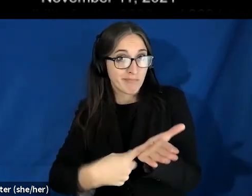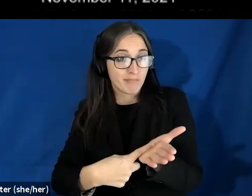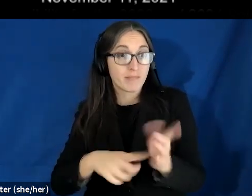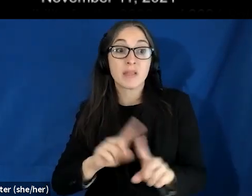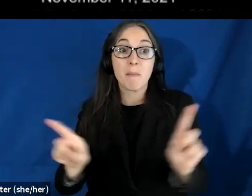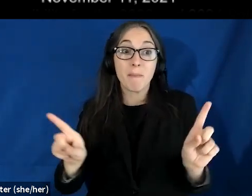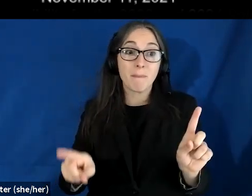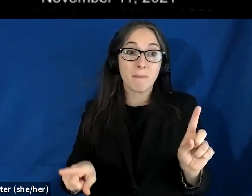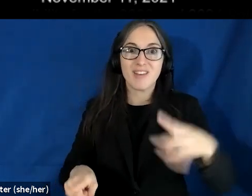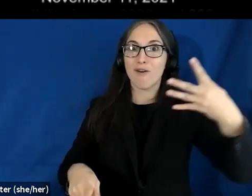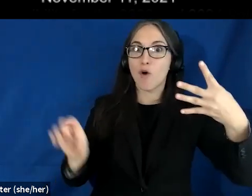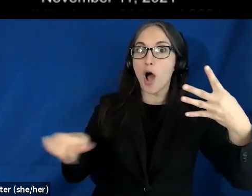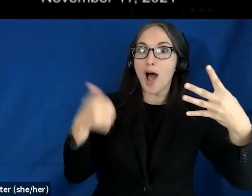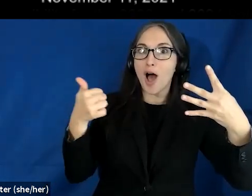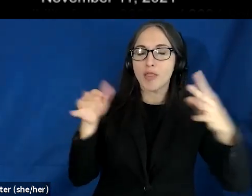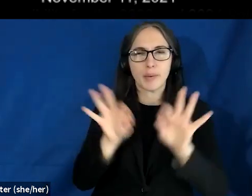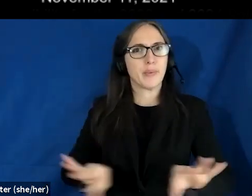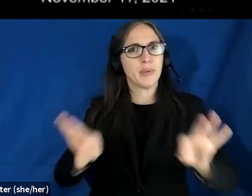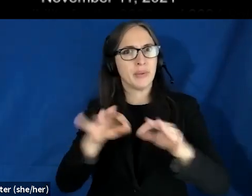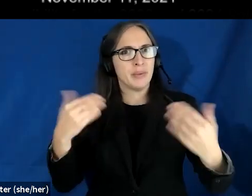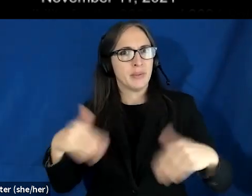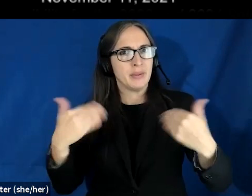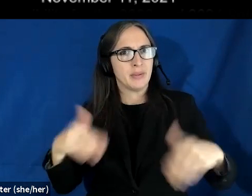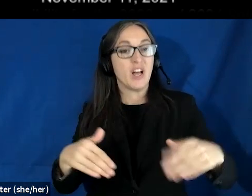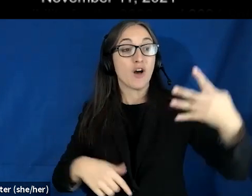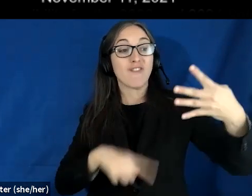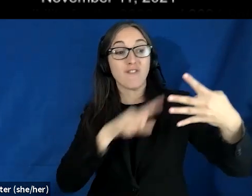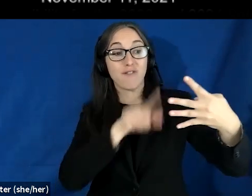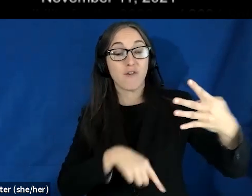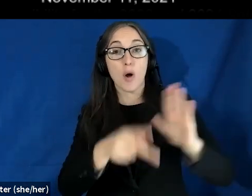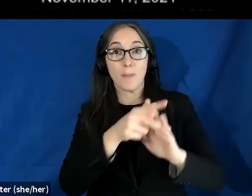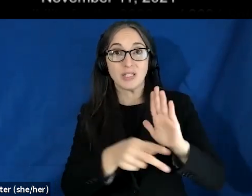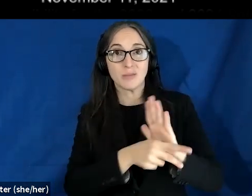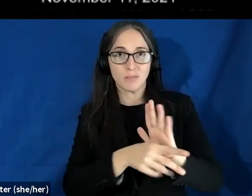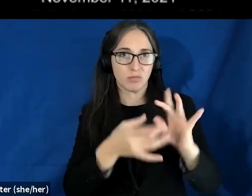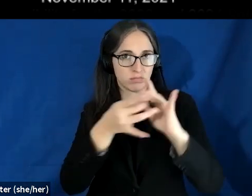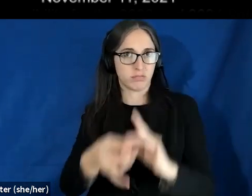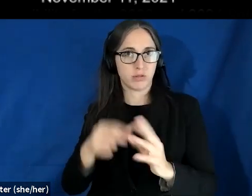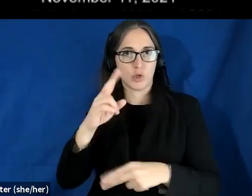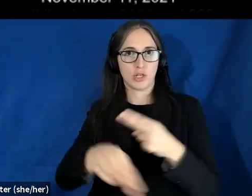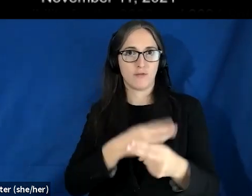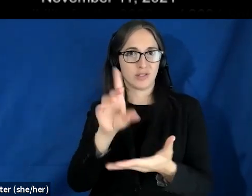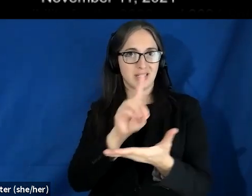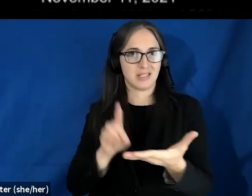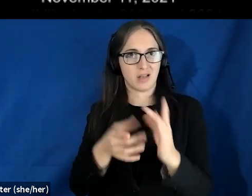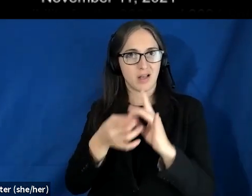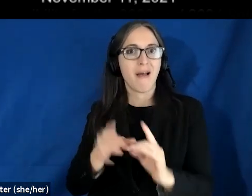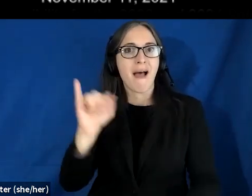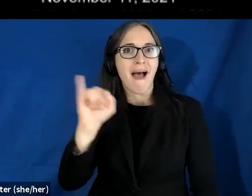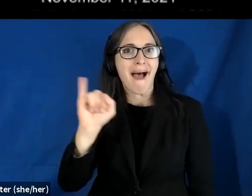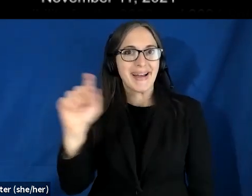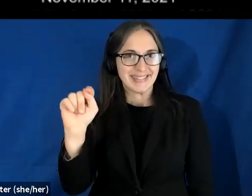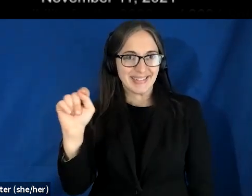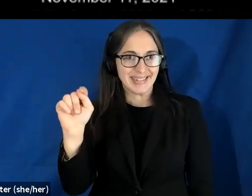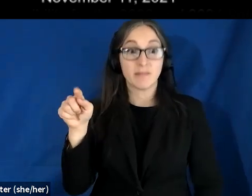important. And that are the 4 principles that underpin the universal design of IT. The guidelines that result from those principles are